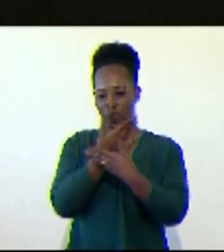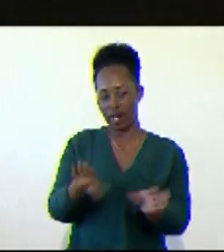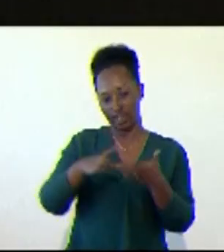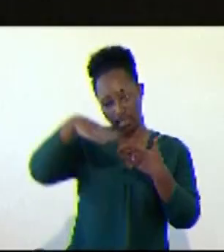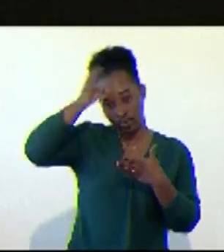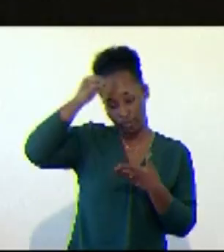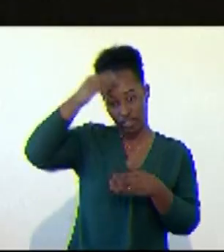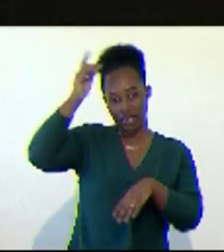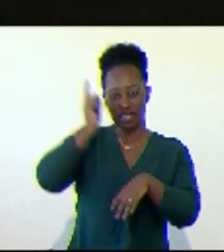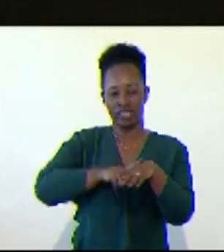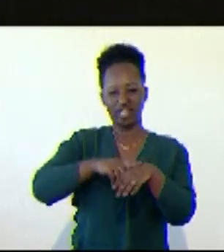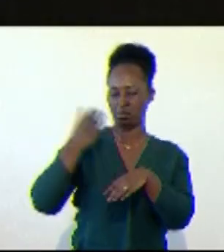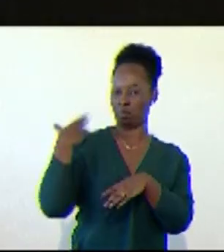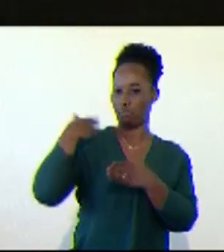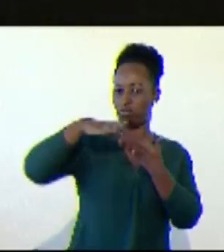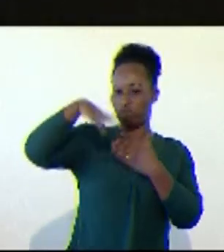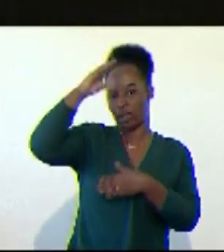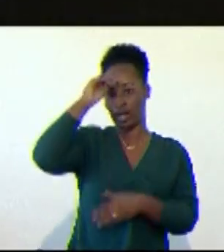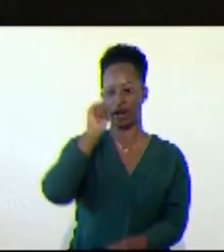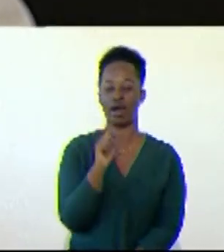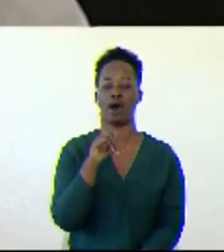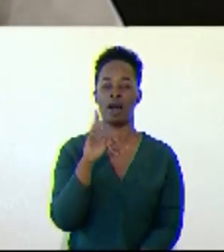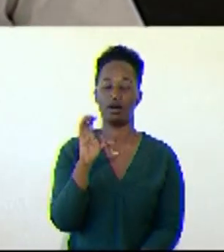studying alcohols.